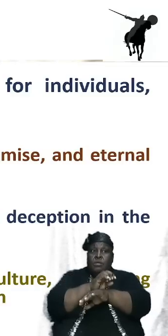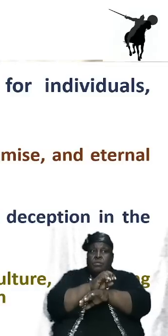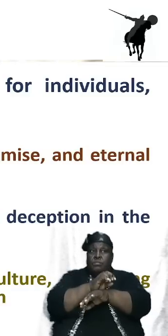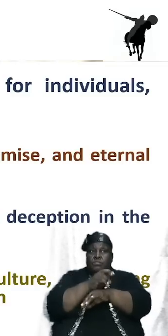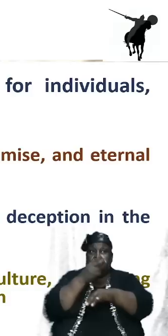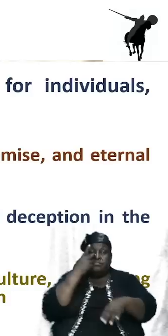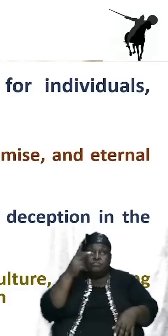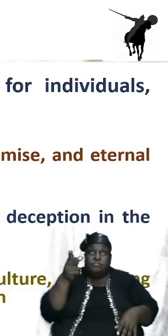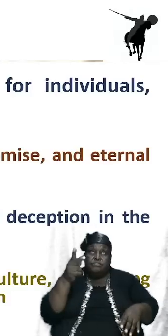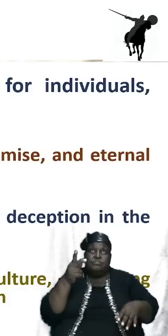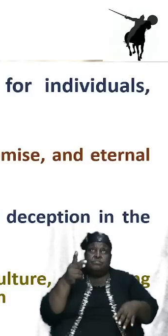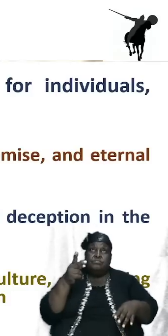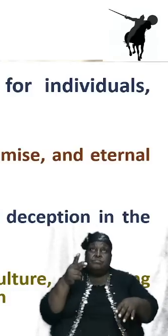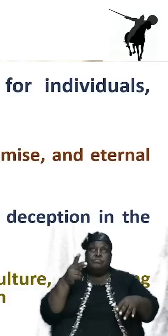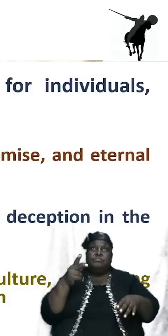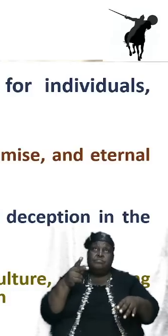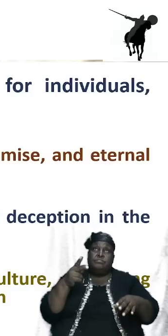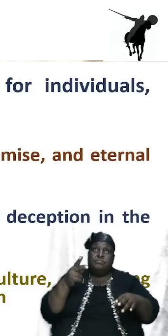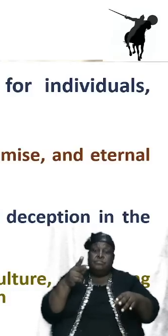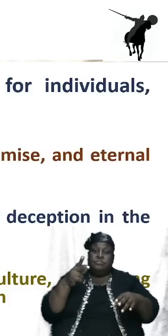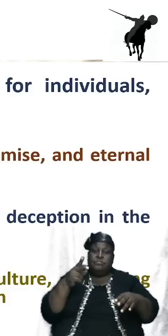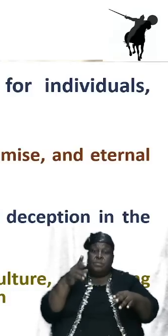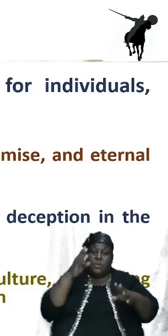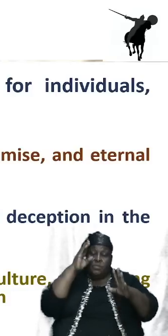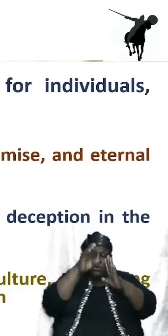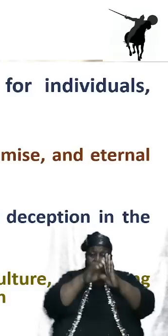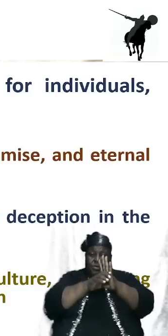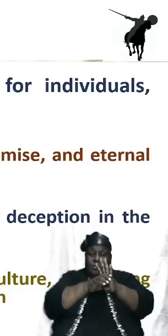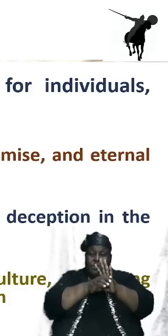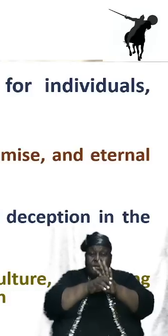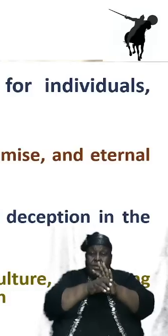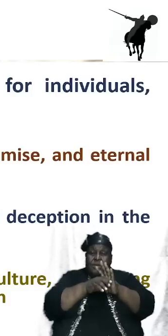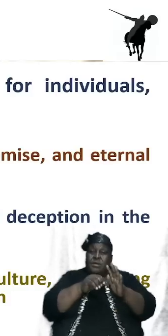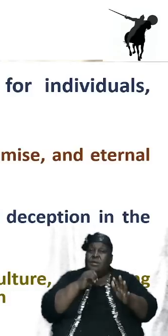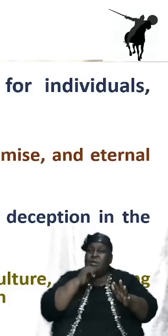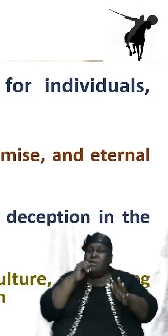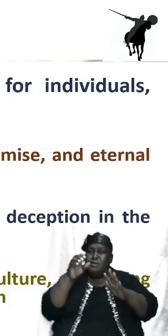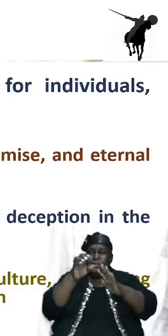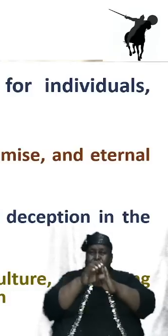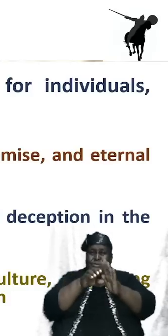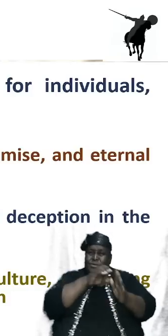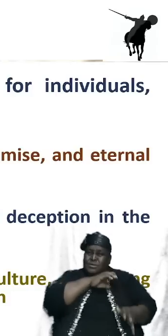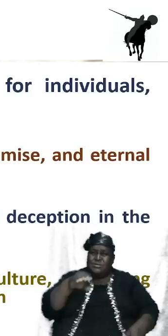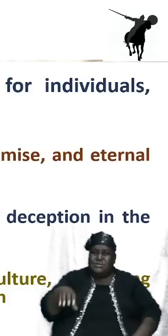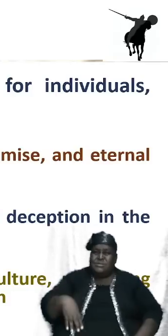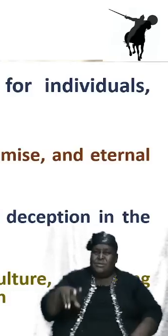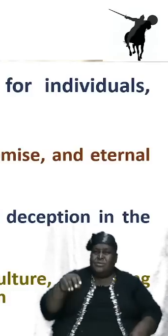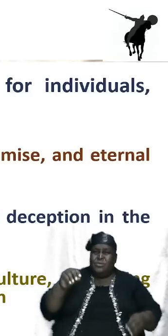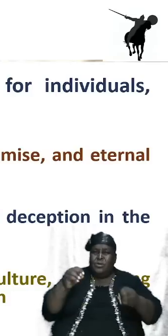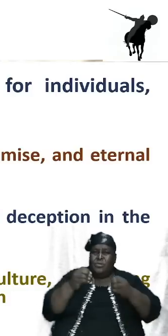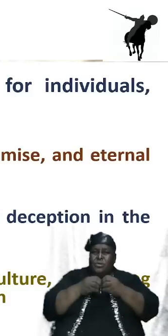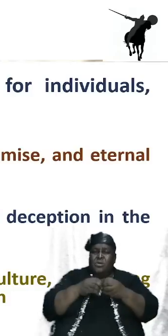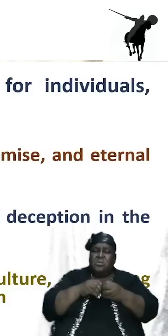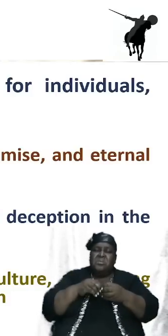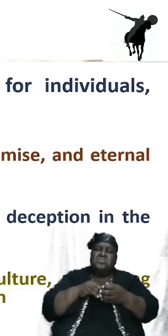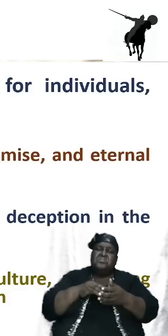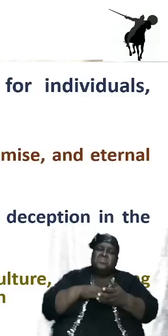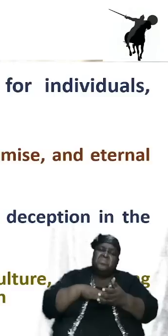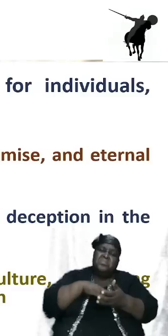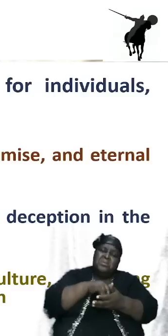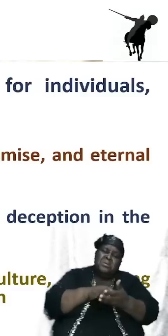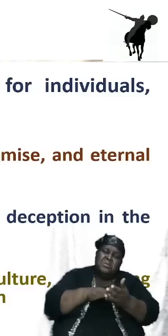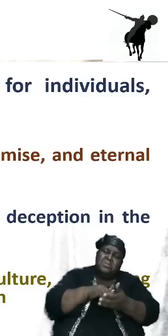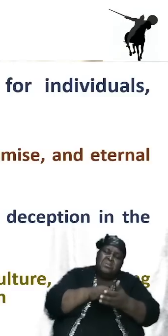picture, the first question somebody asked me, is not a Christian anymore, because it weakens your witness, it removes